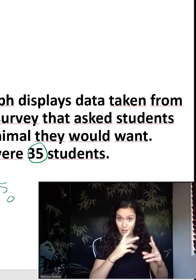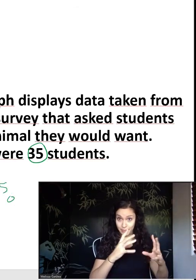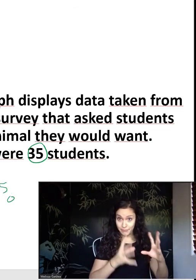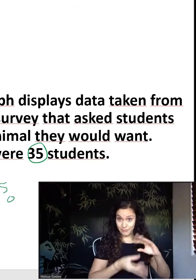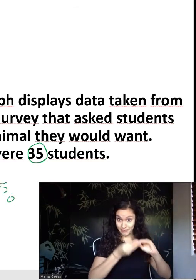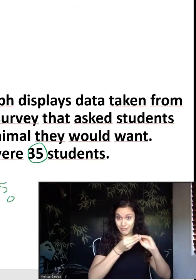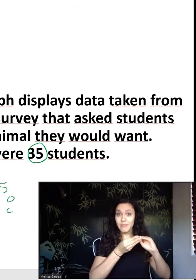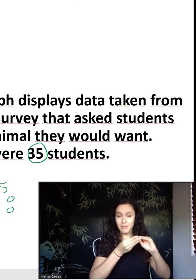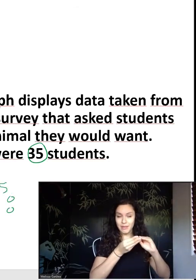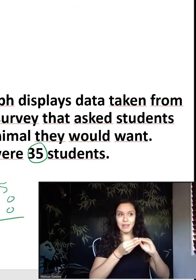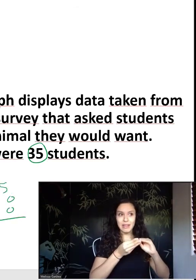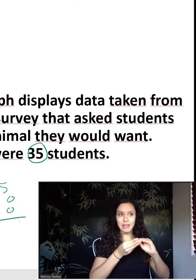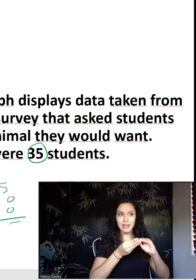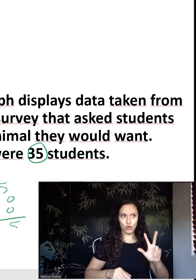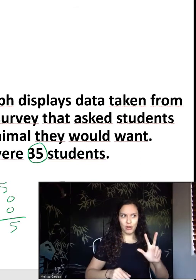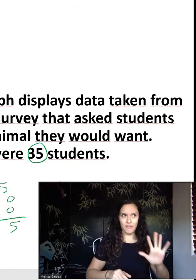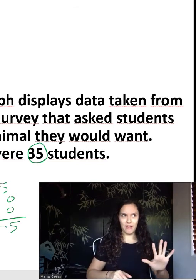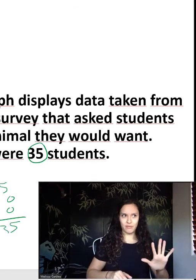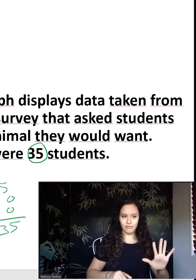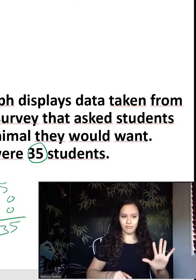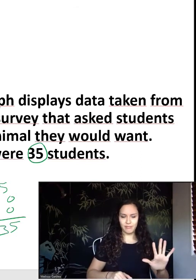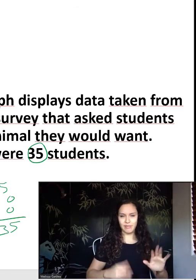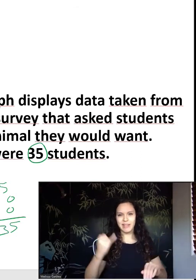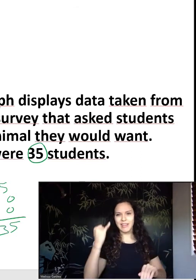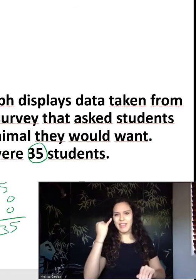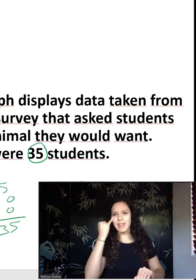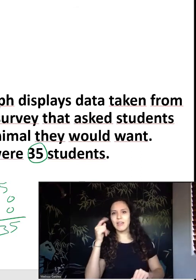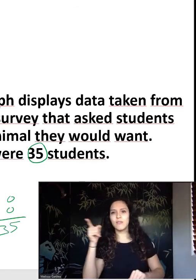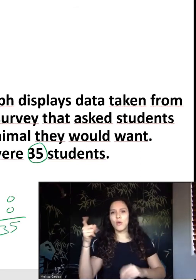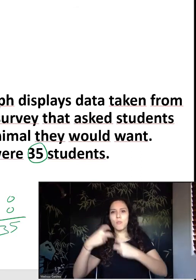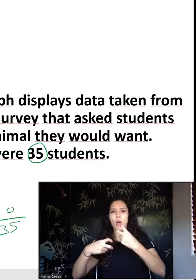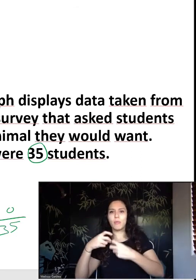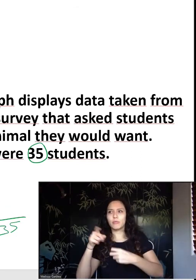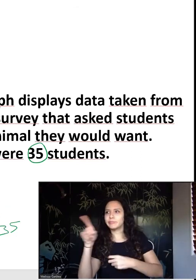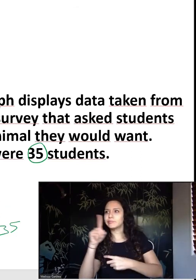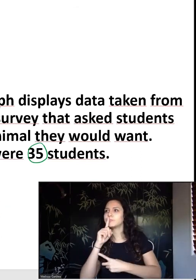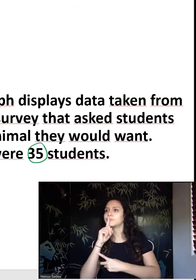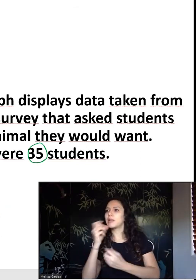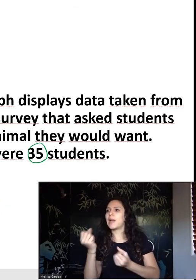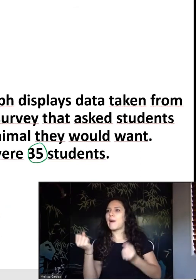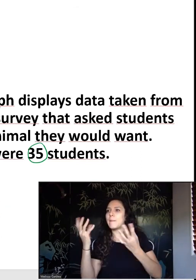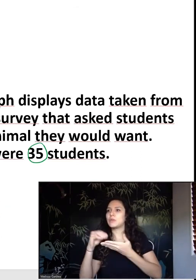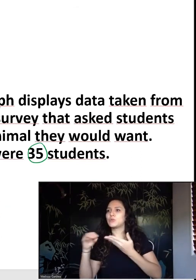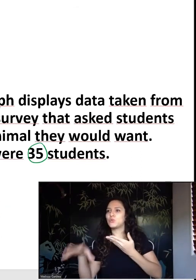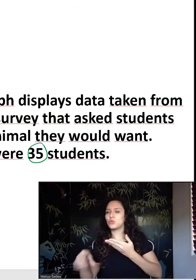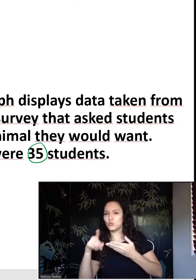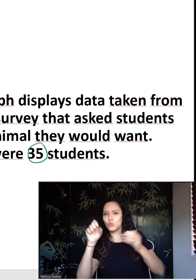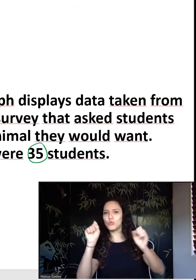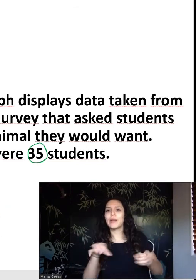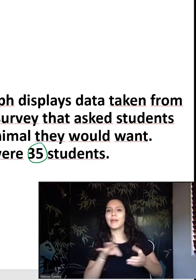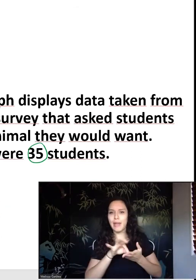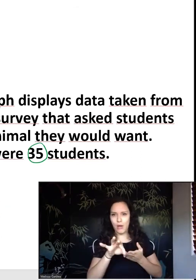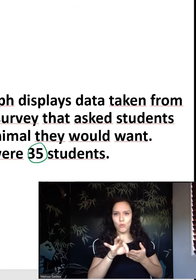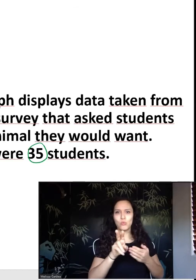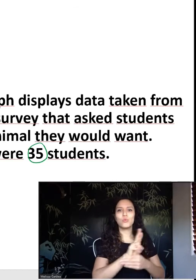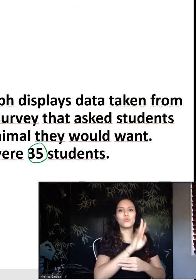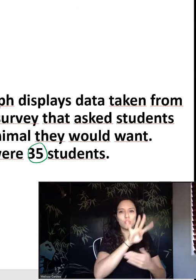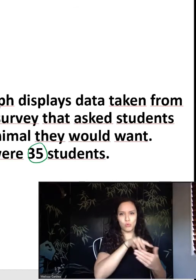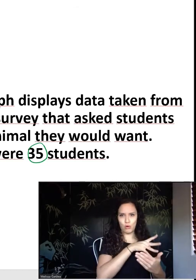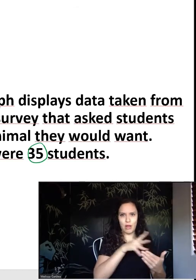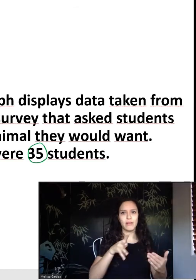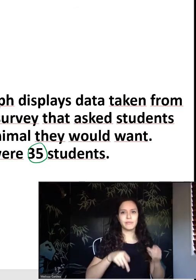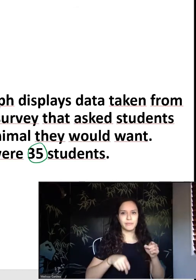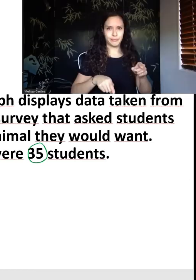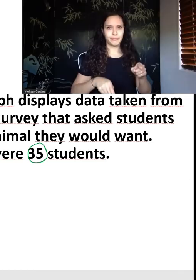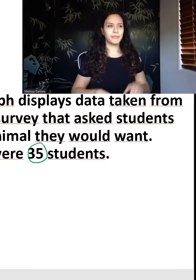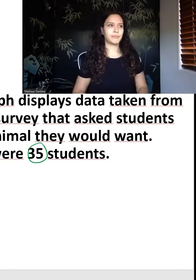5 plus 5 is 10, so I get 35. Okay, just in case they didn't give it to you. Okay, let me erase